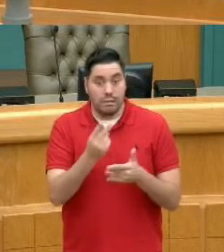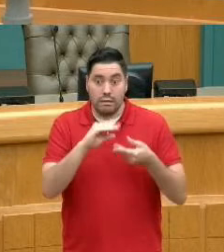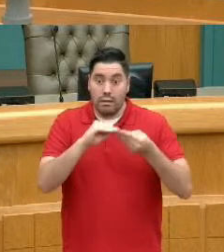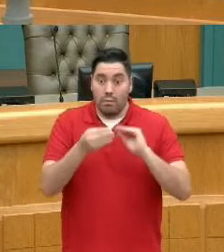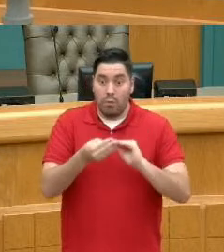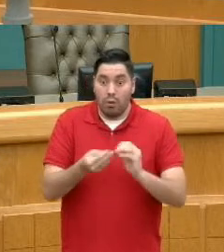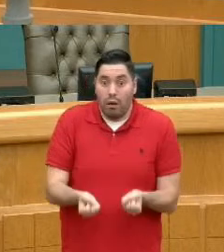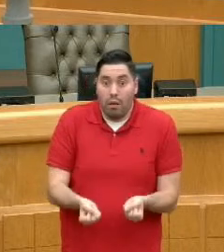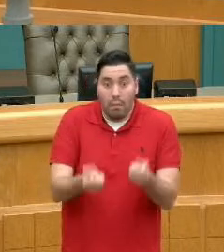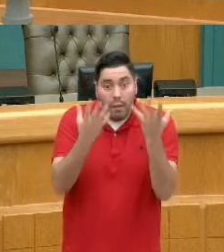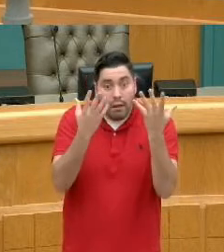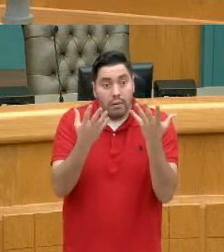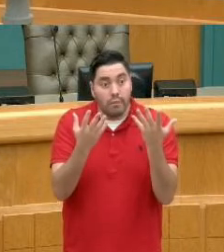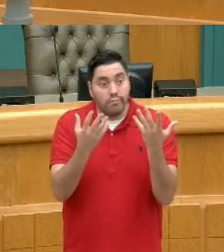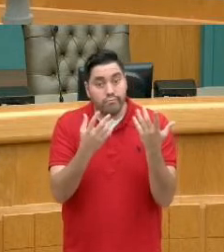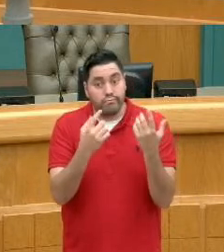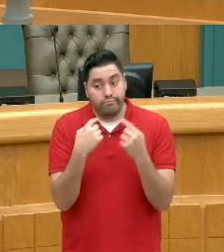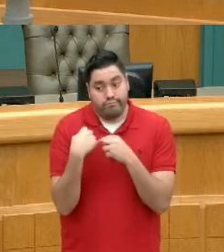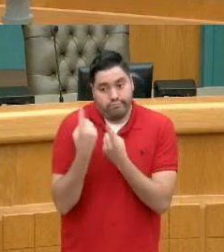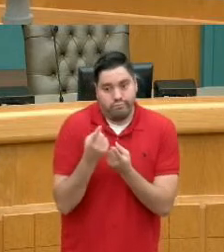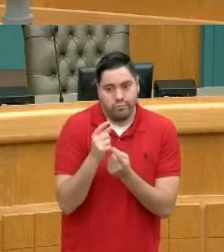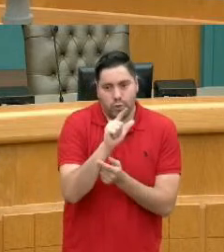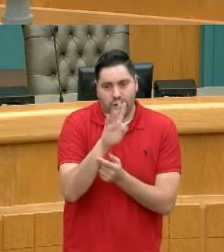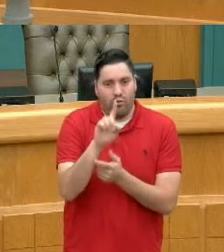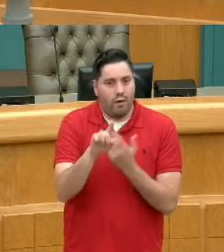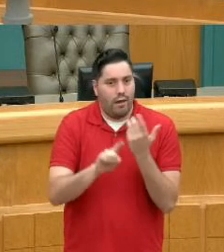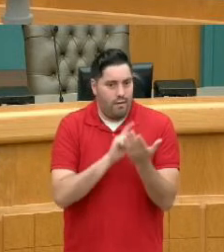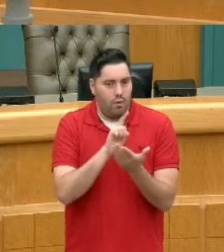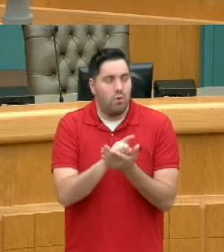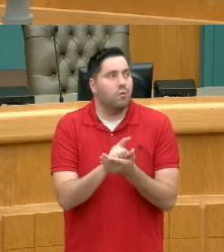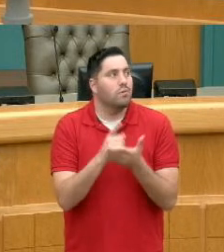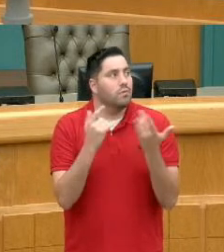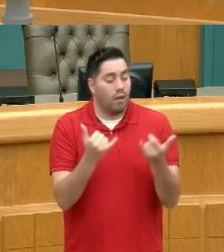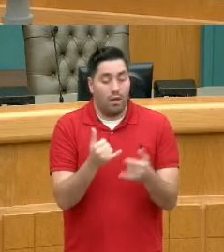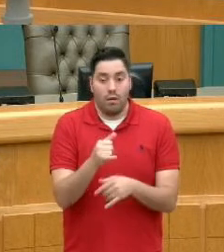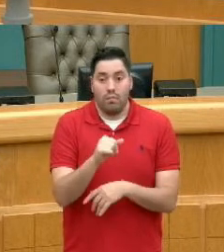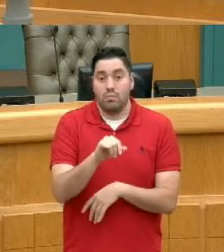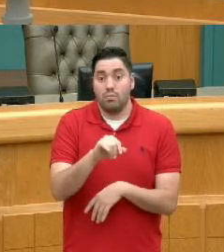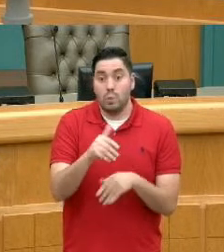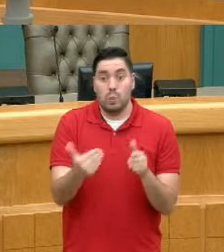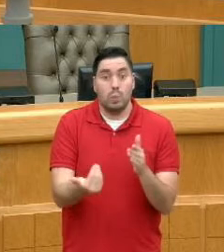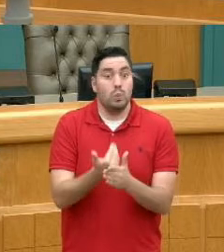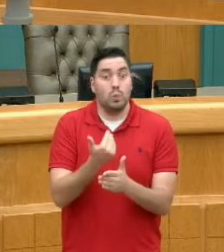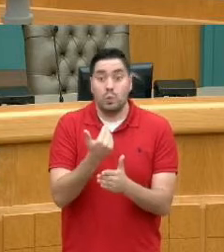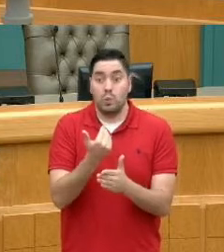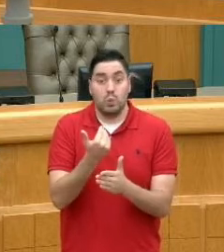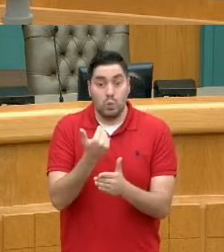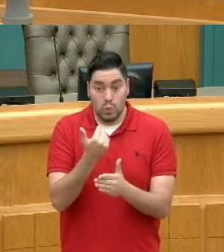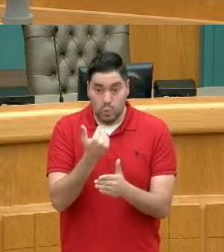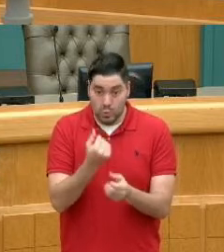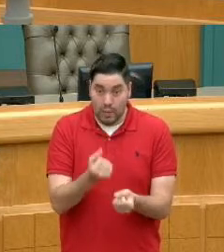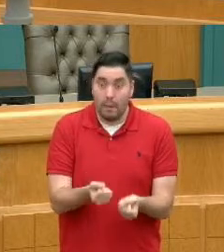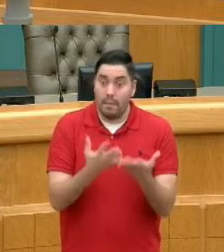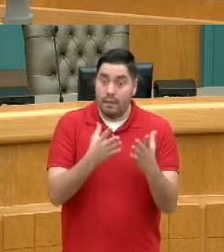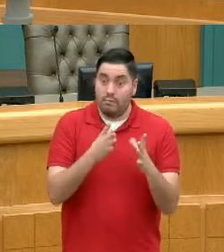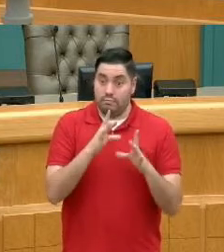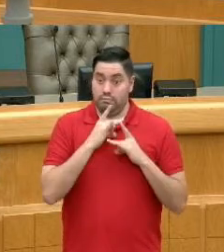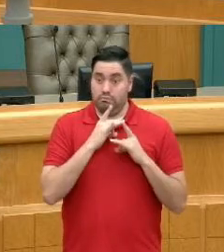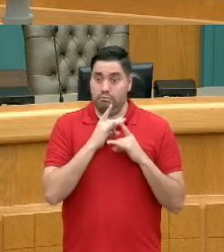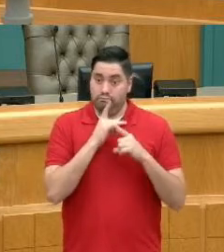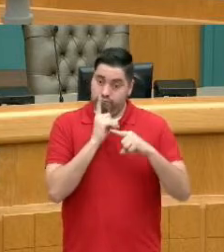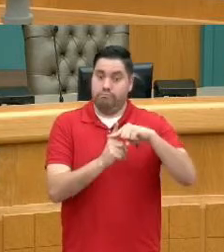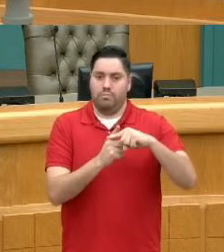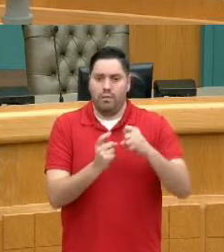picked up from the prior 24 hours, and so we're reporting 8 additional new cases today, as you can see in the graph